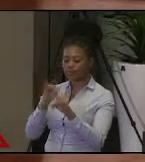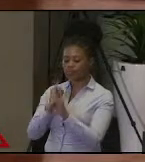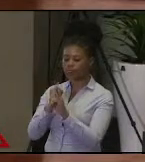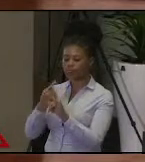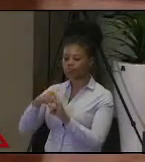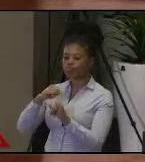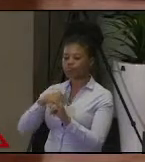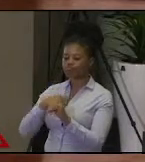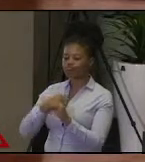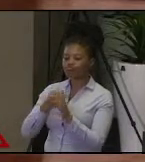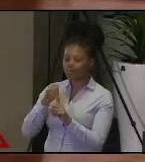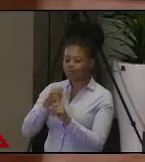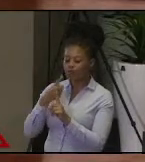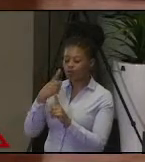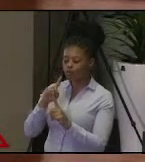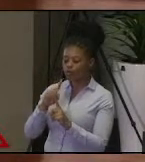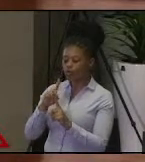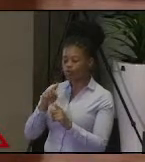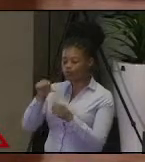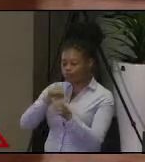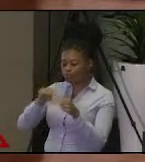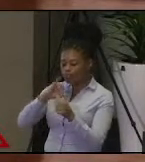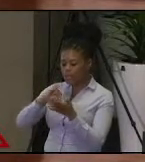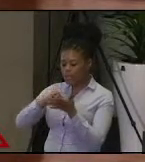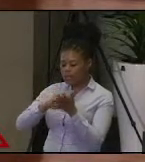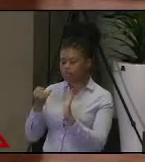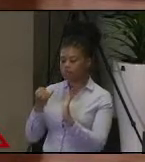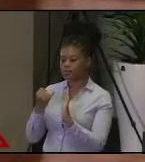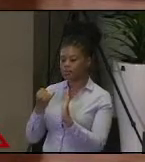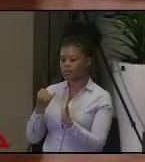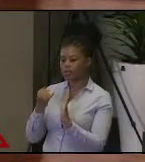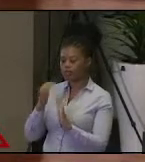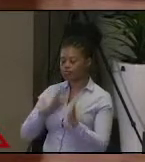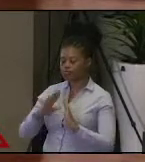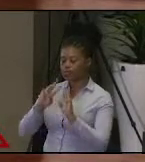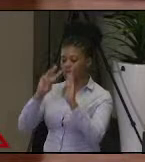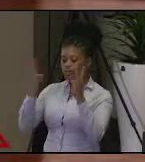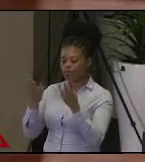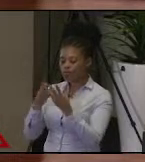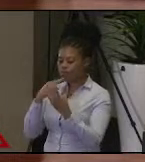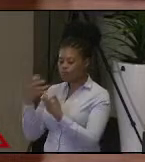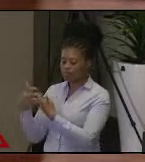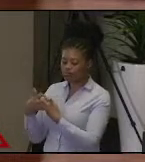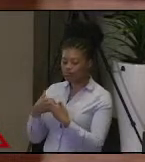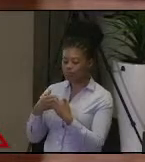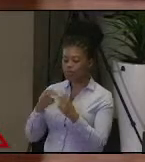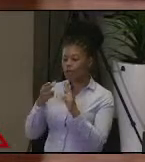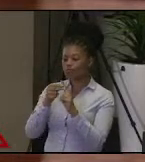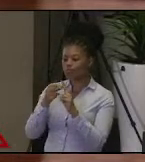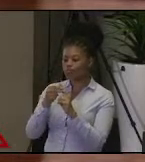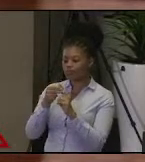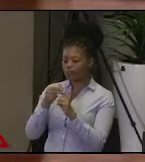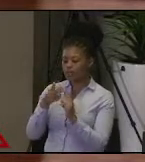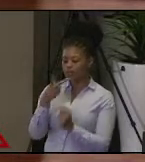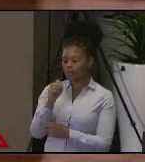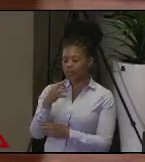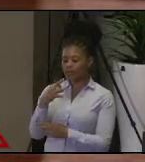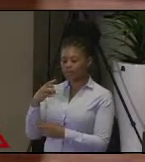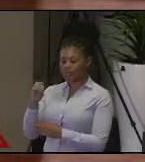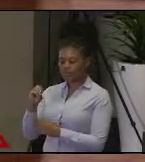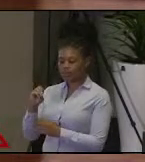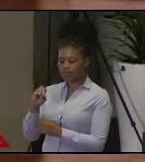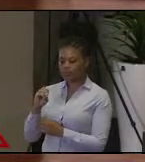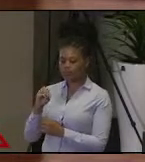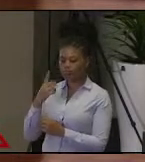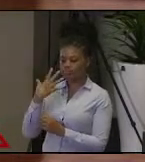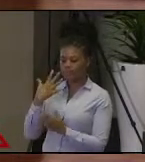to promote a socially just and resilient world in line with the United Nations 2030 Sustainable Development